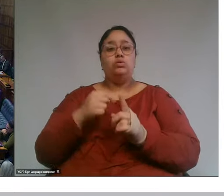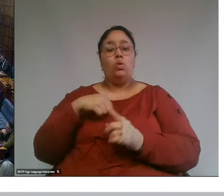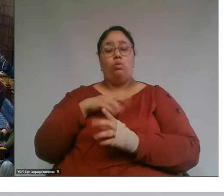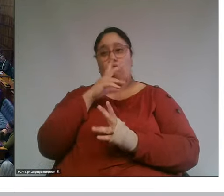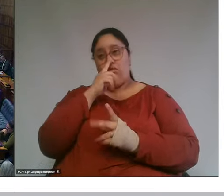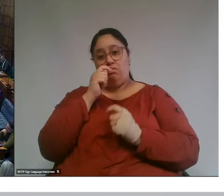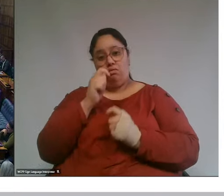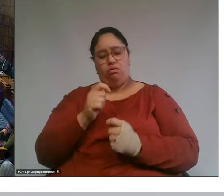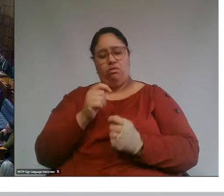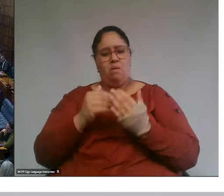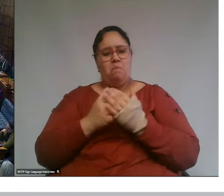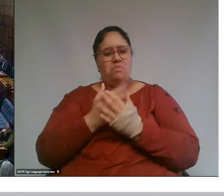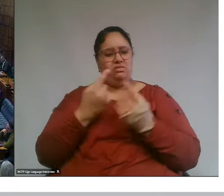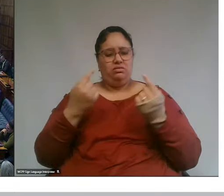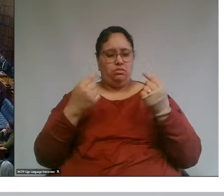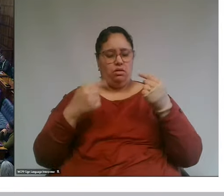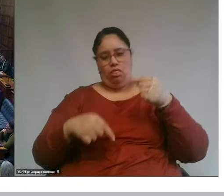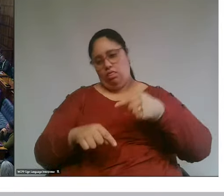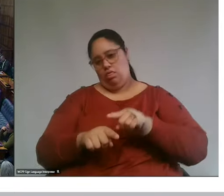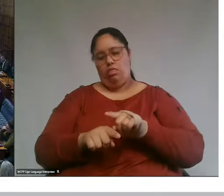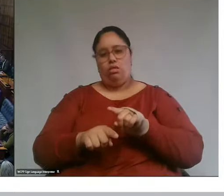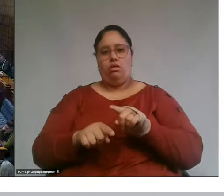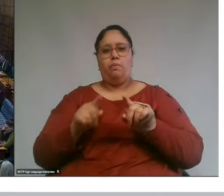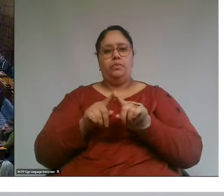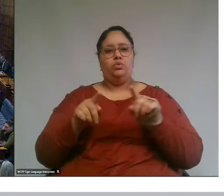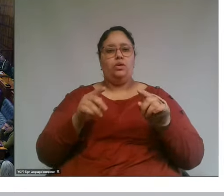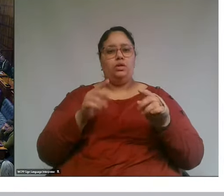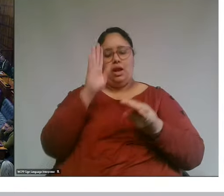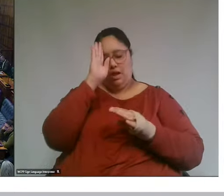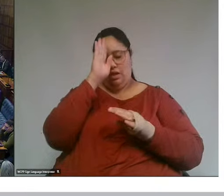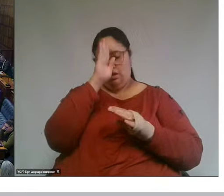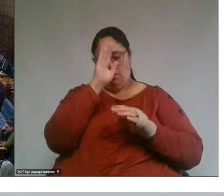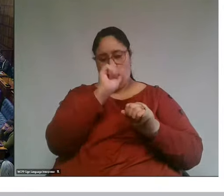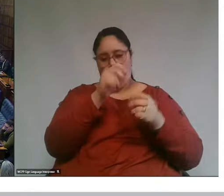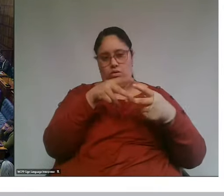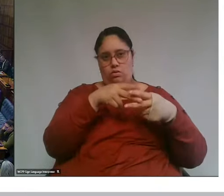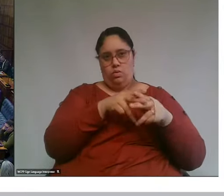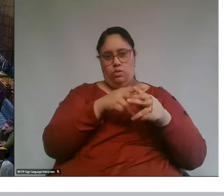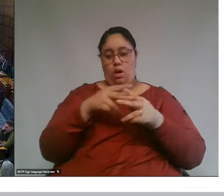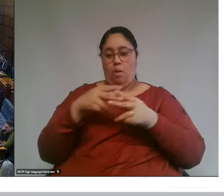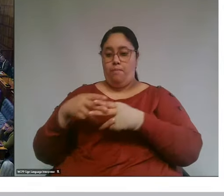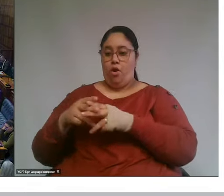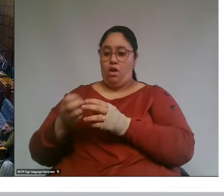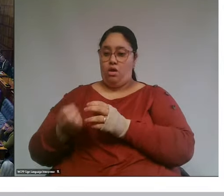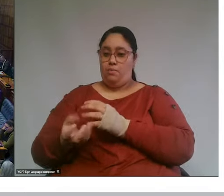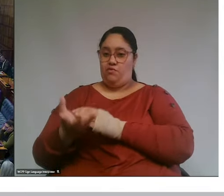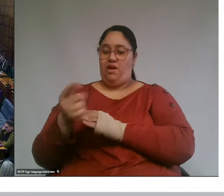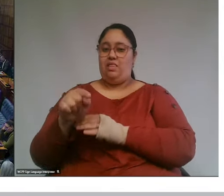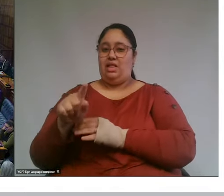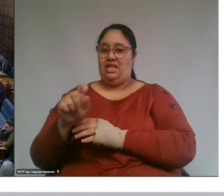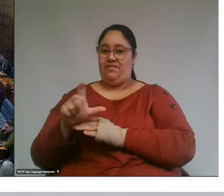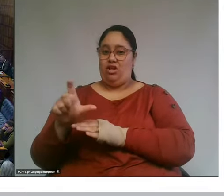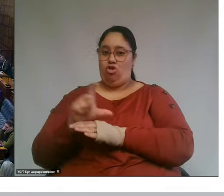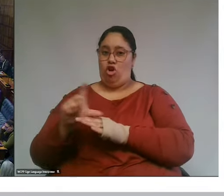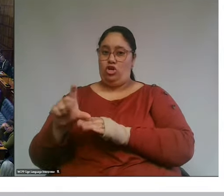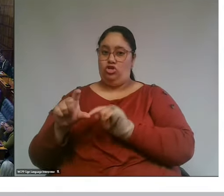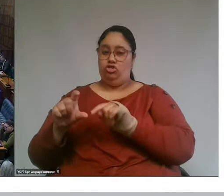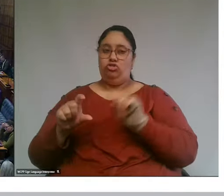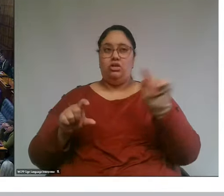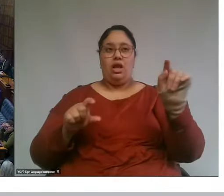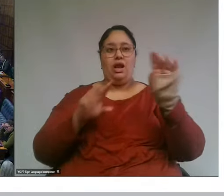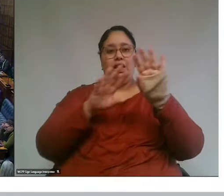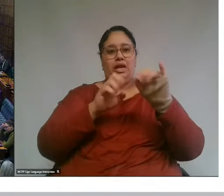misalignment between academic instruments uh product that's produced at the Tet colleges and what uh industry